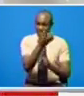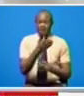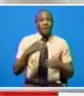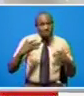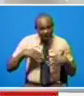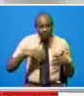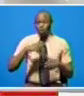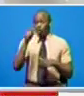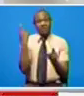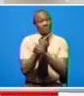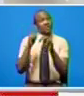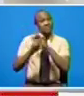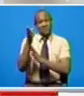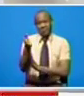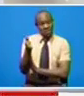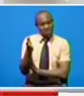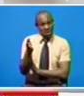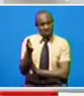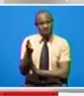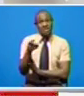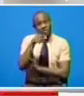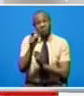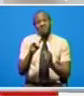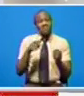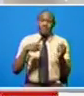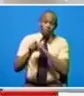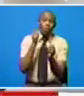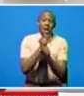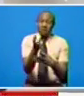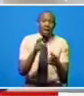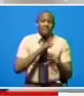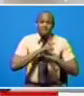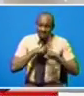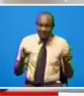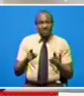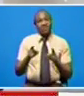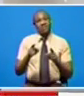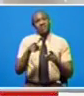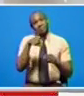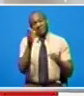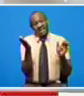go to ministries and they come out without a record of